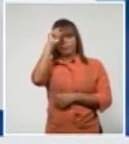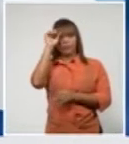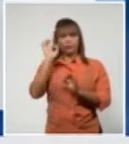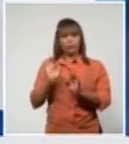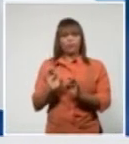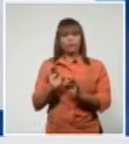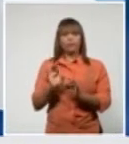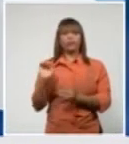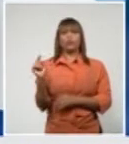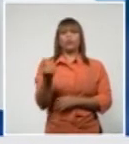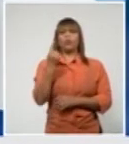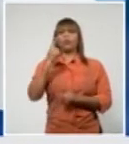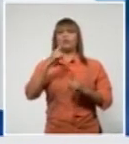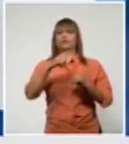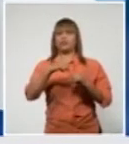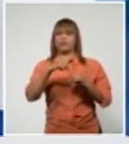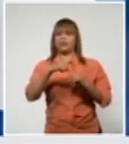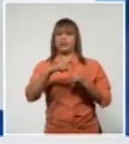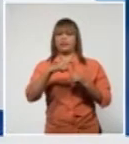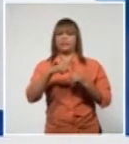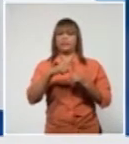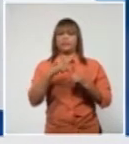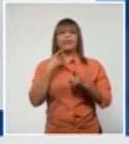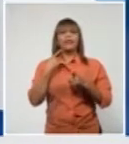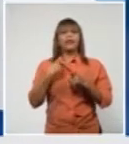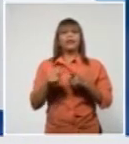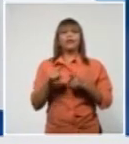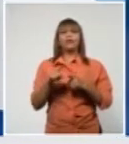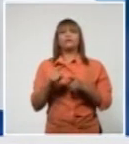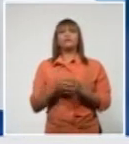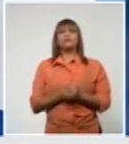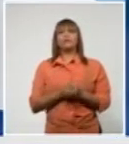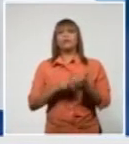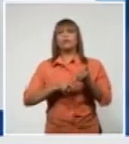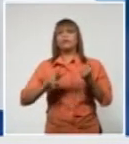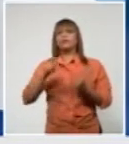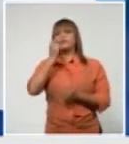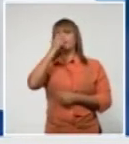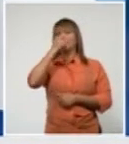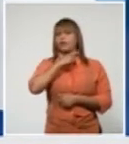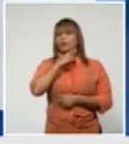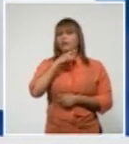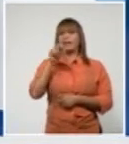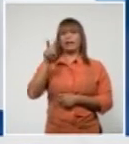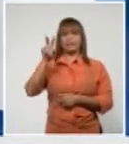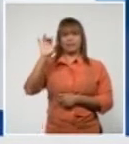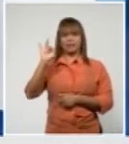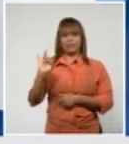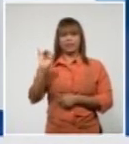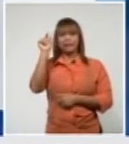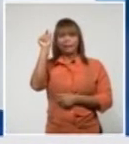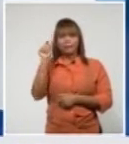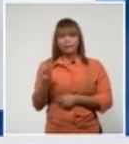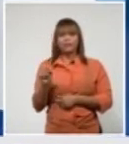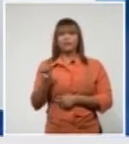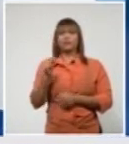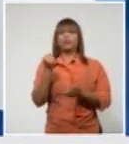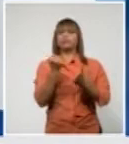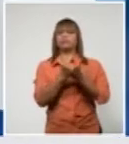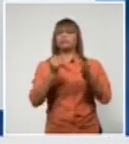1 case to Trinidad. Meanwhile, the 27 cases from Ciego de Ávila all belong